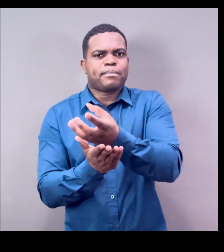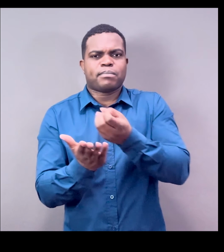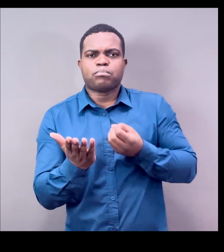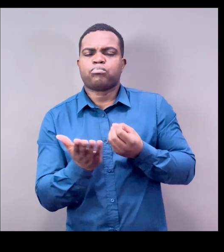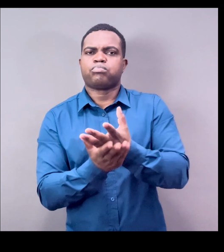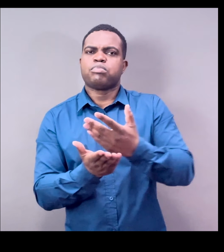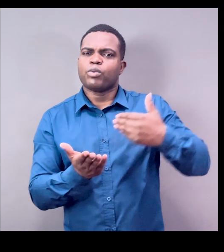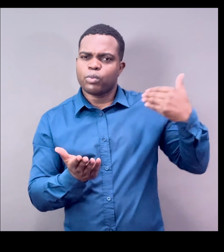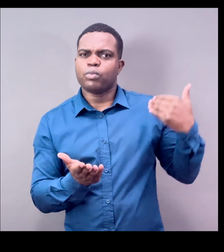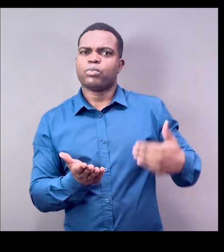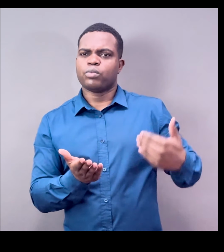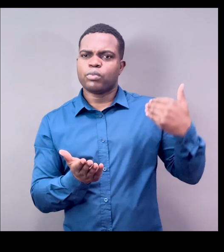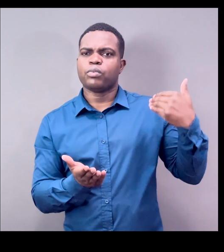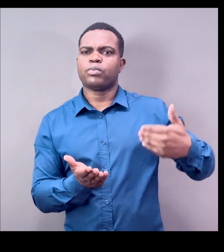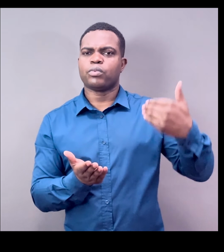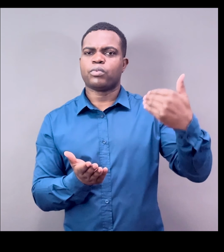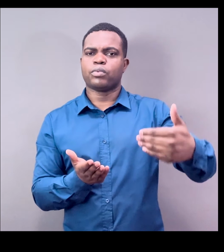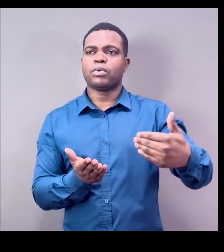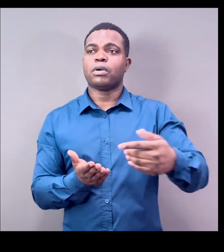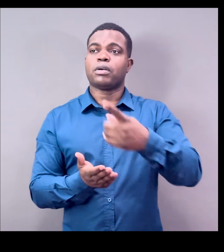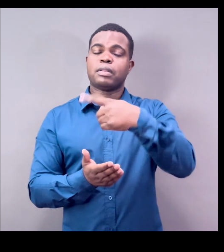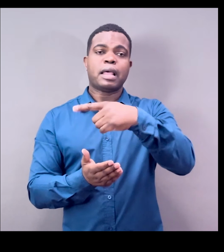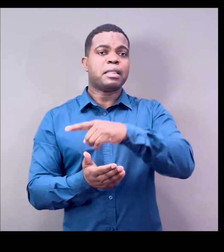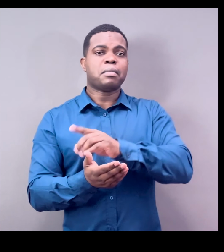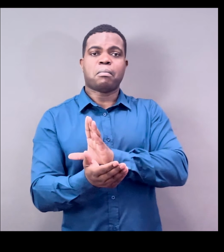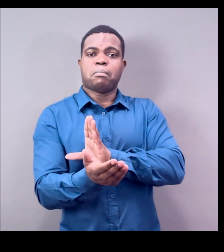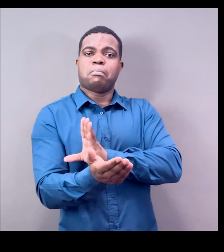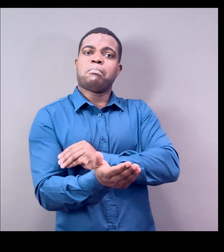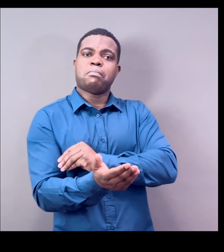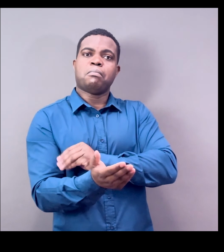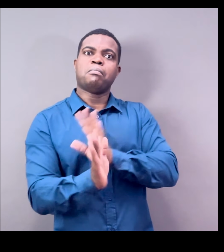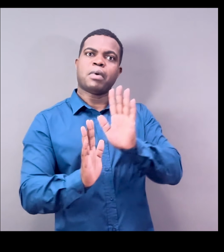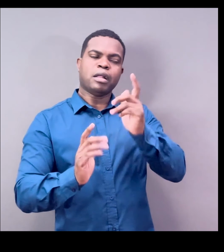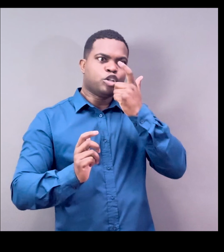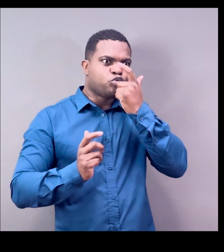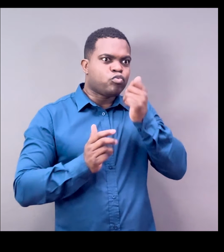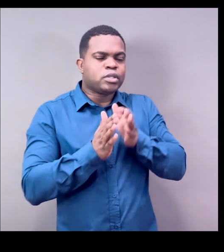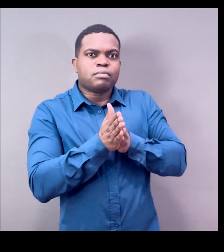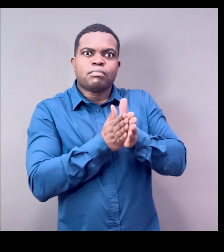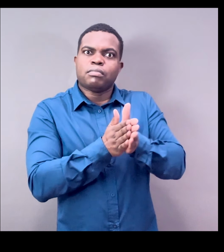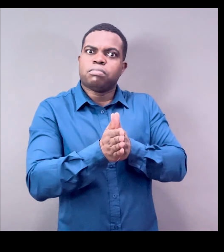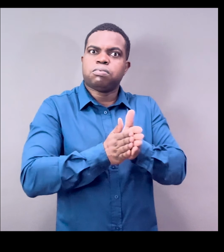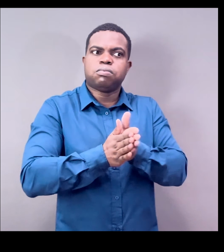because they don't have power, but they have high interest.